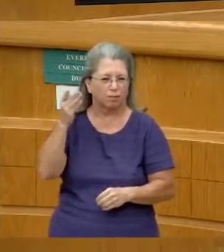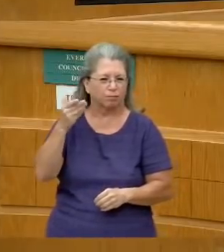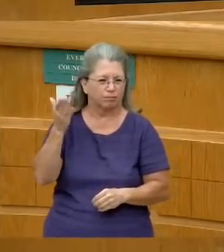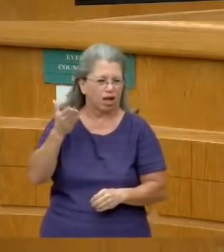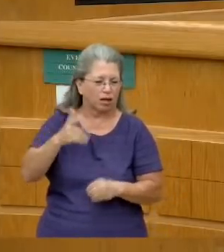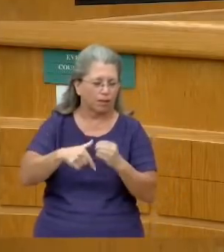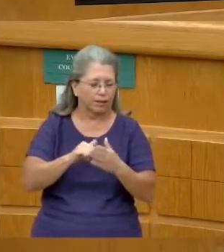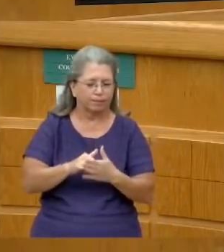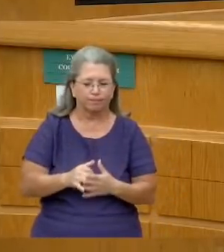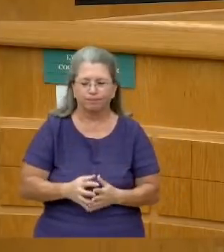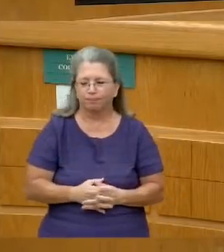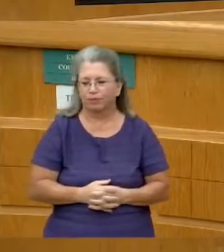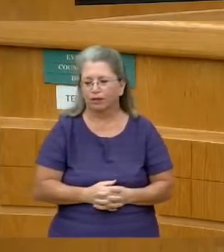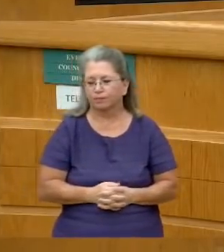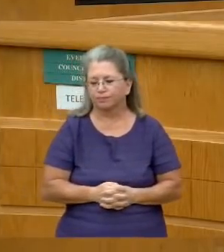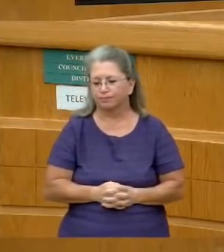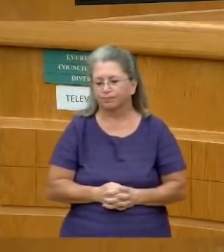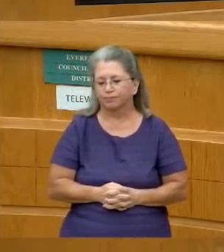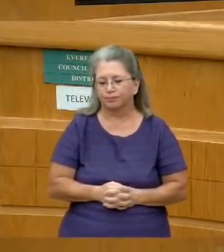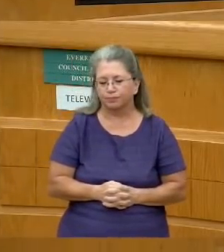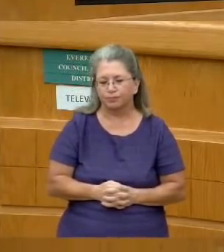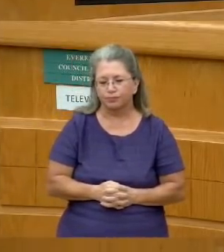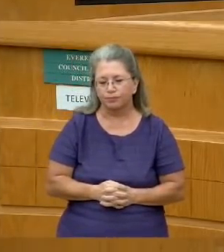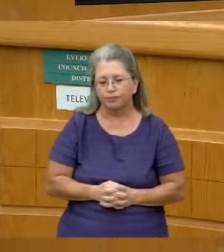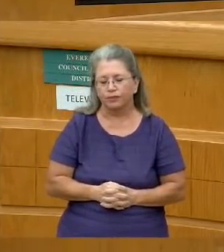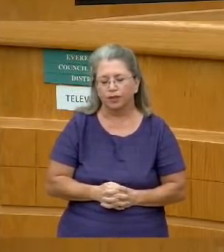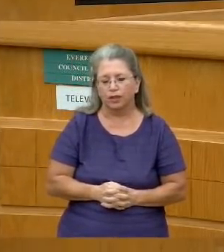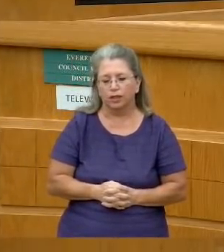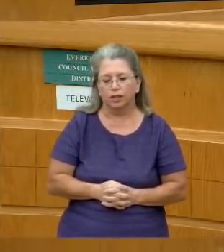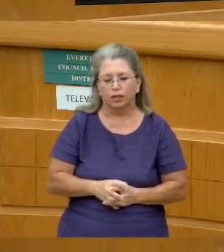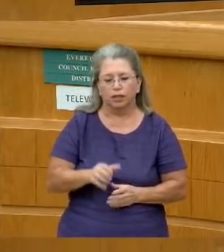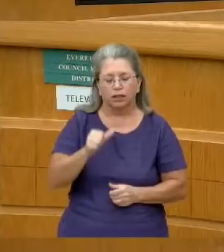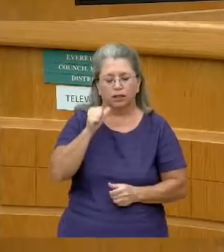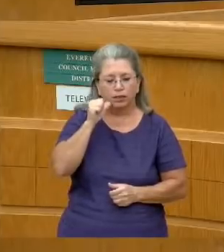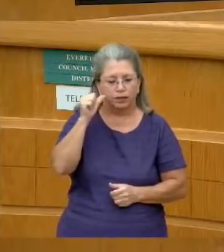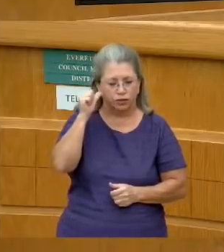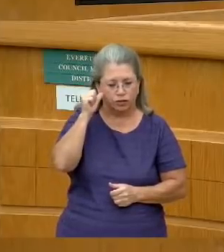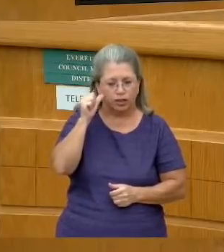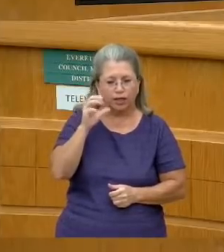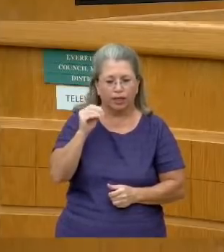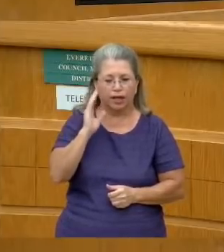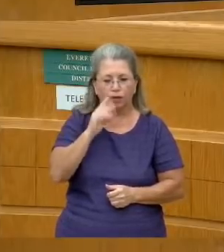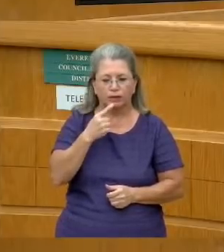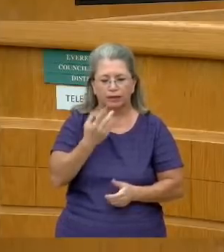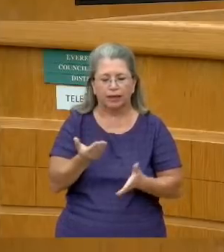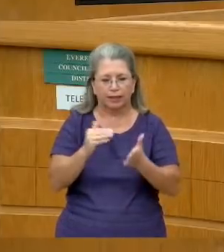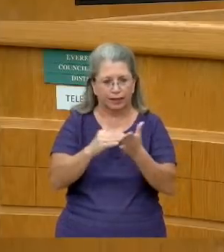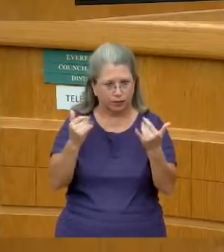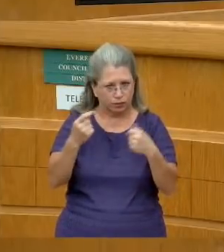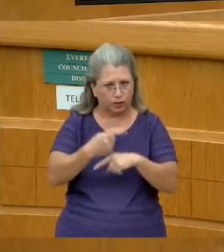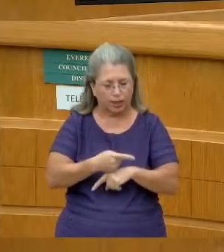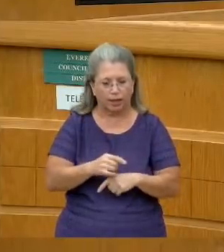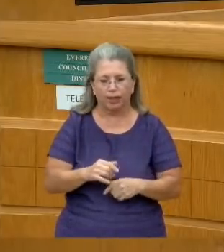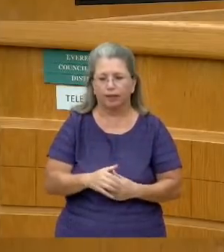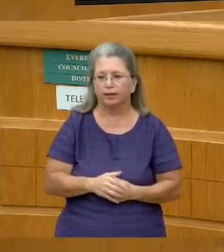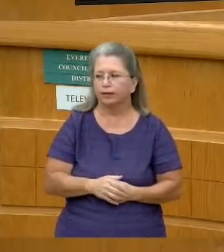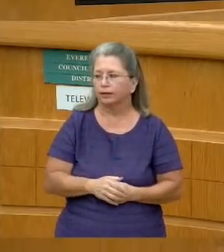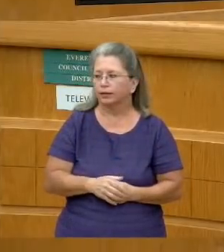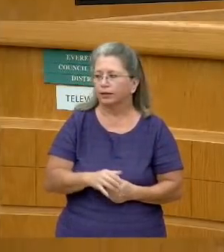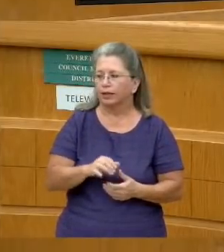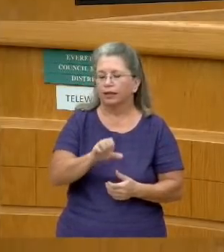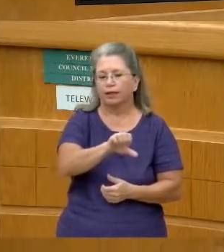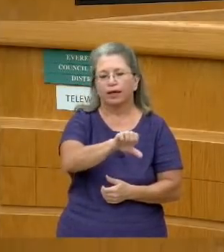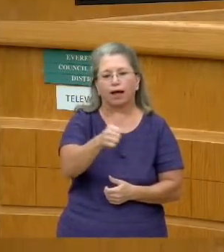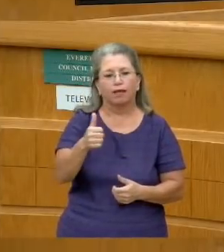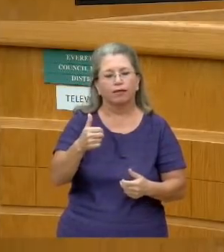And then yesterday, and it probably doesn't hurt to repeat it today, if I can find it here, there's alternate test sites that are